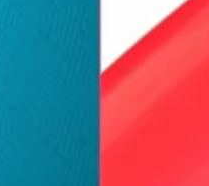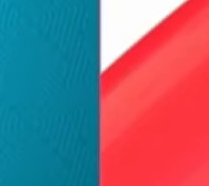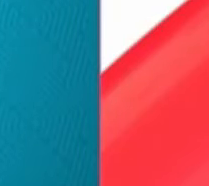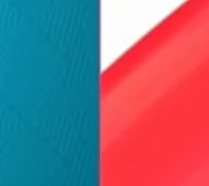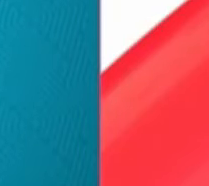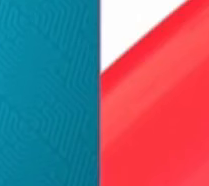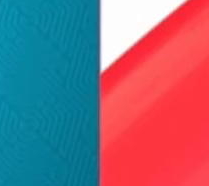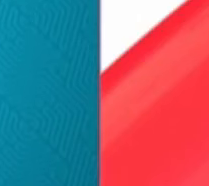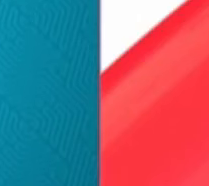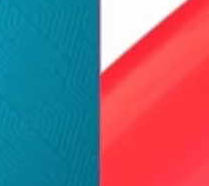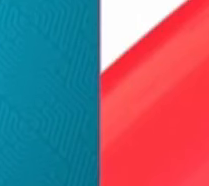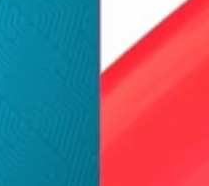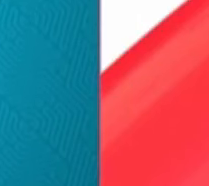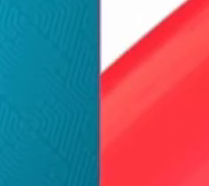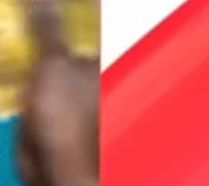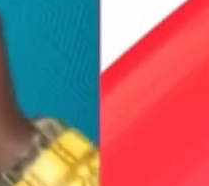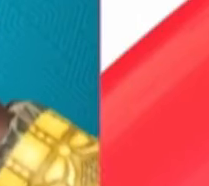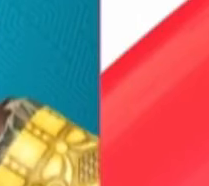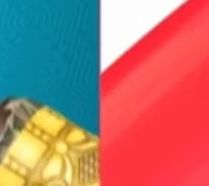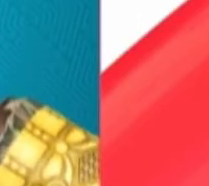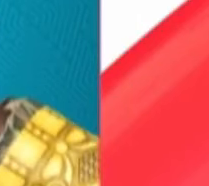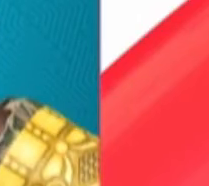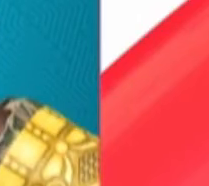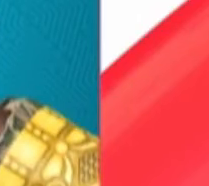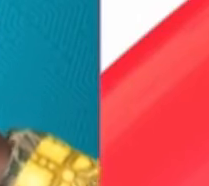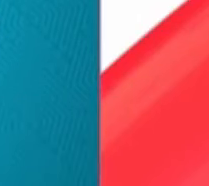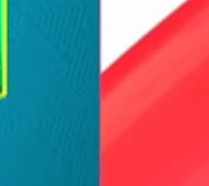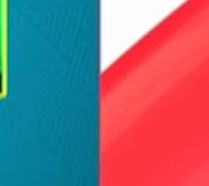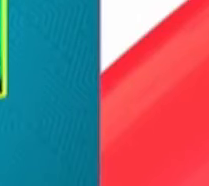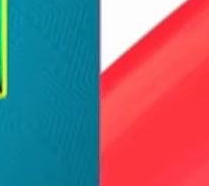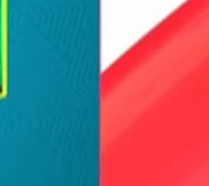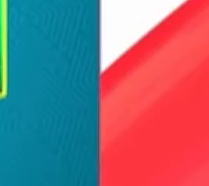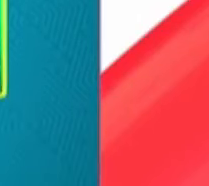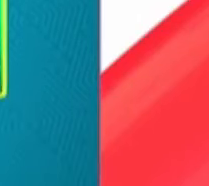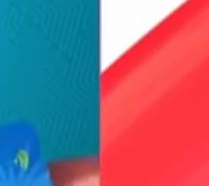up to 60 smart ATMs for instant cash deposits, cardless withdrawals and...